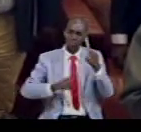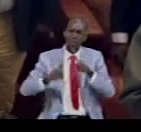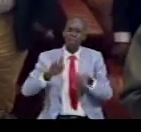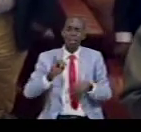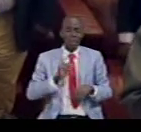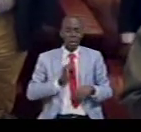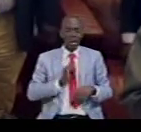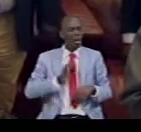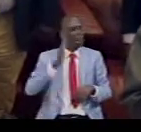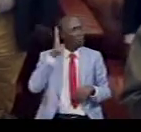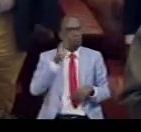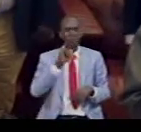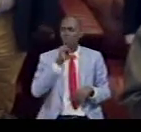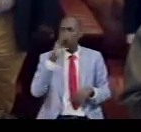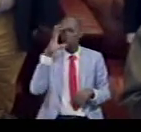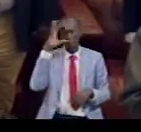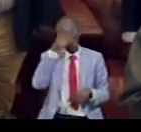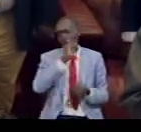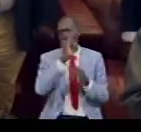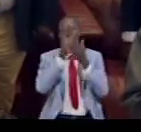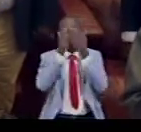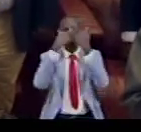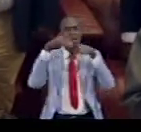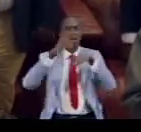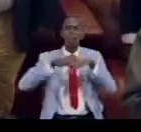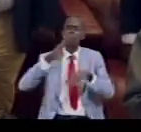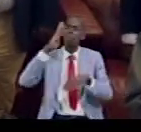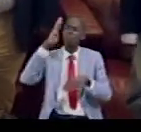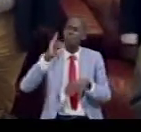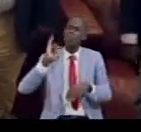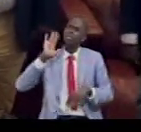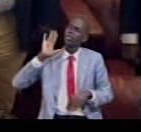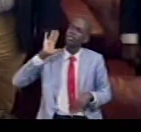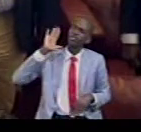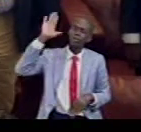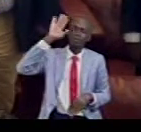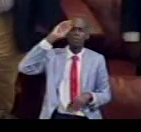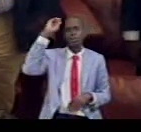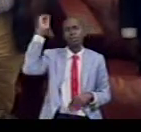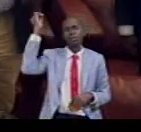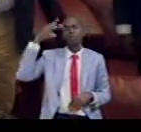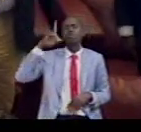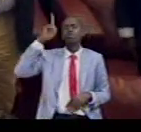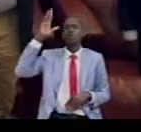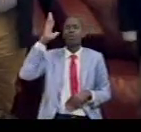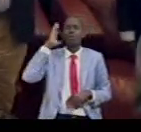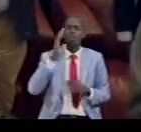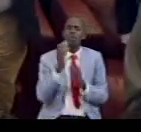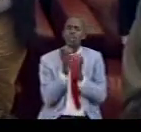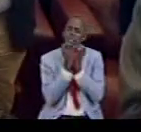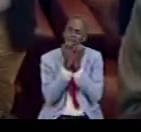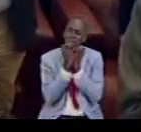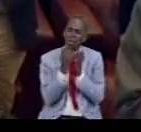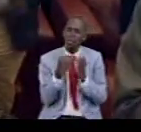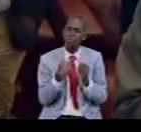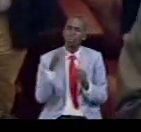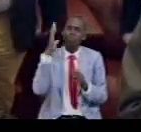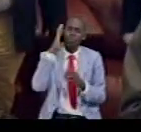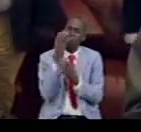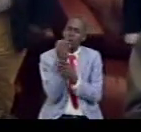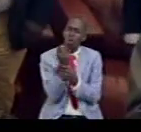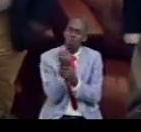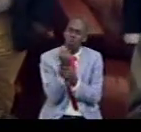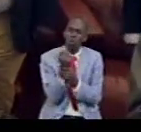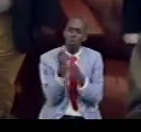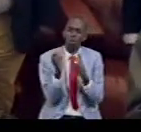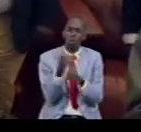the rapture by the grace of God. You will keep me till the end. You will hold me tight. You will hold me strong. You will hold me